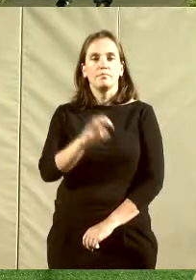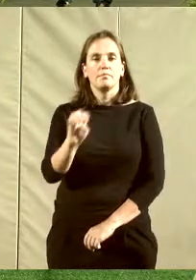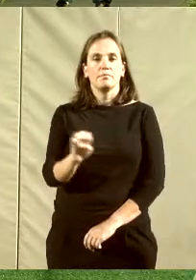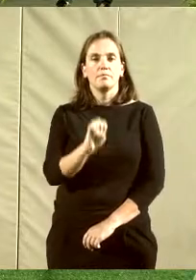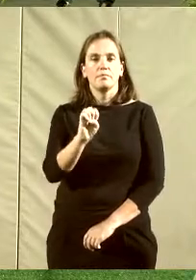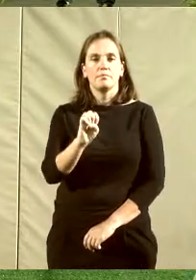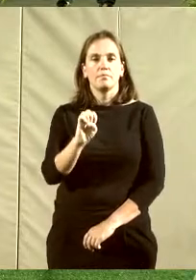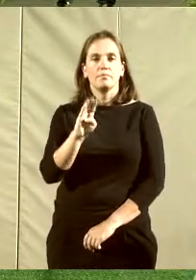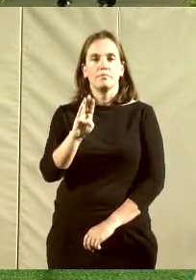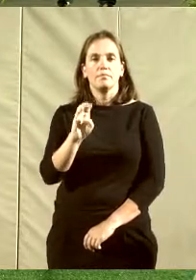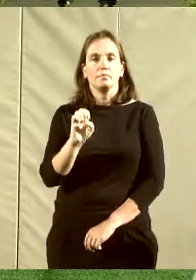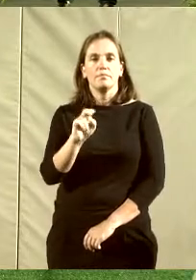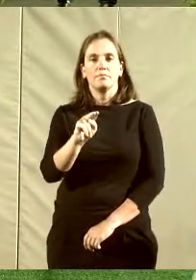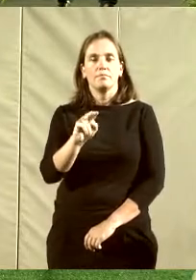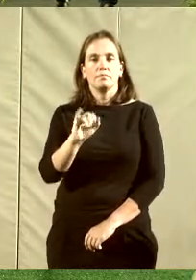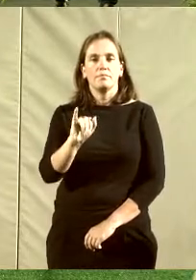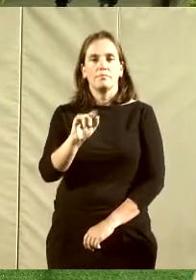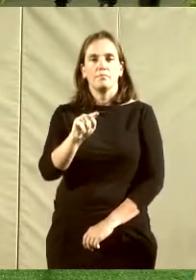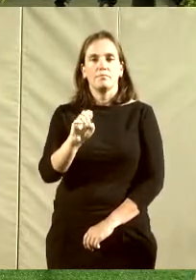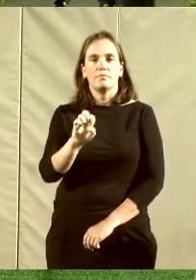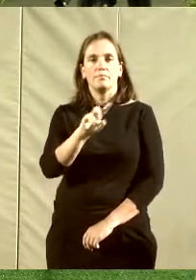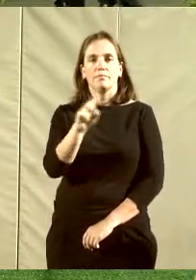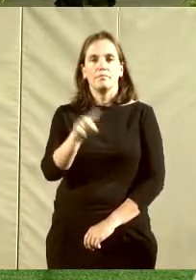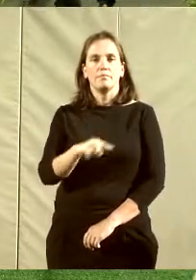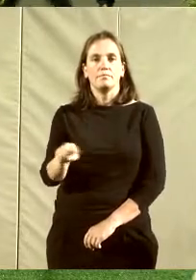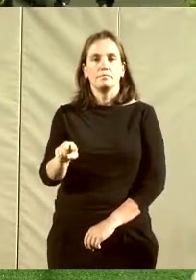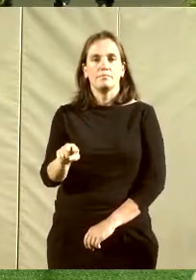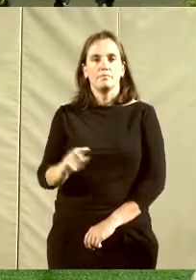Eduardo Benitez.